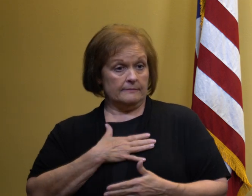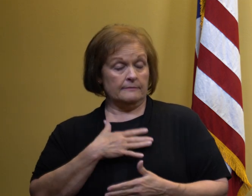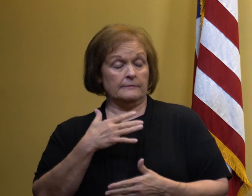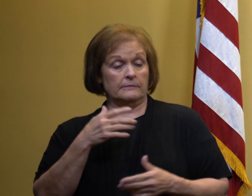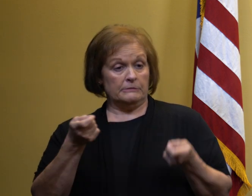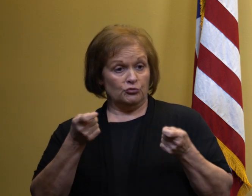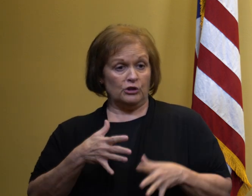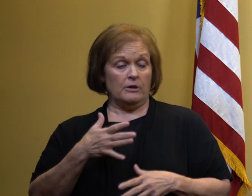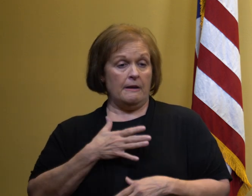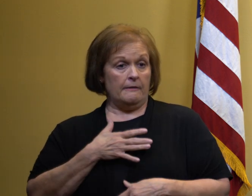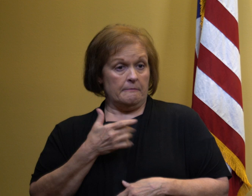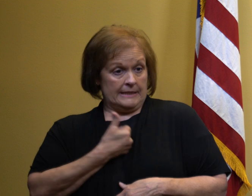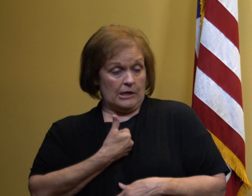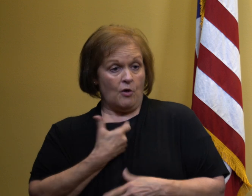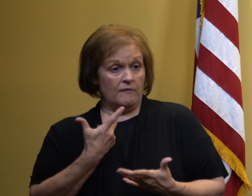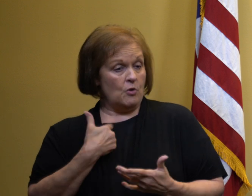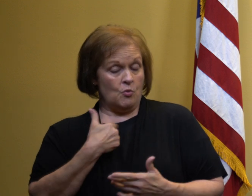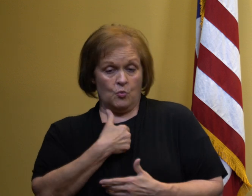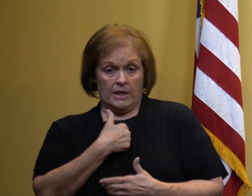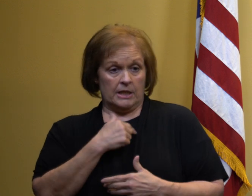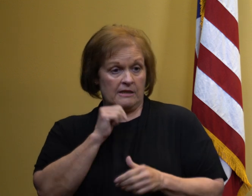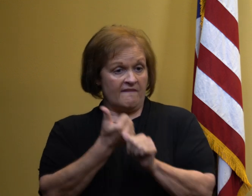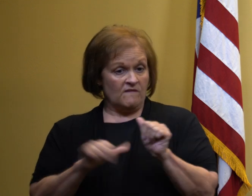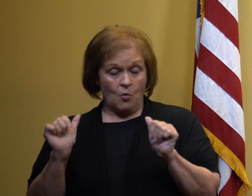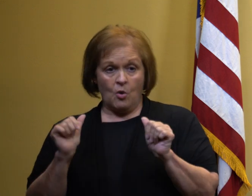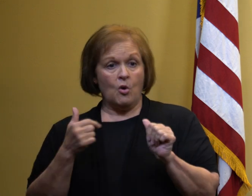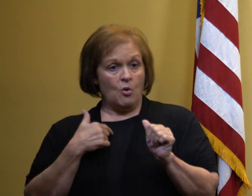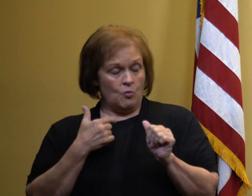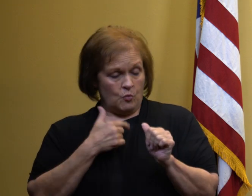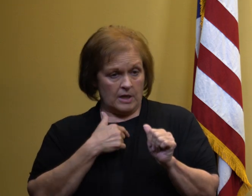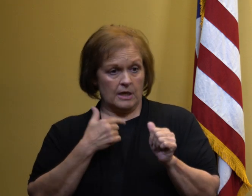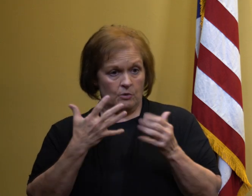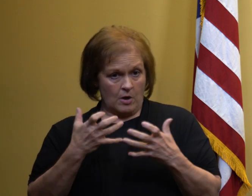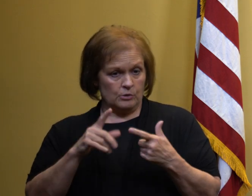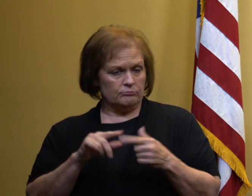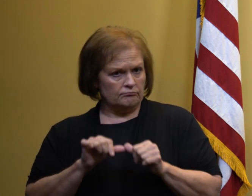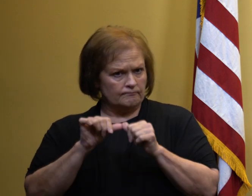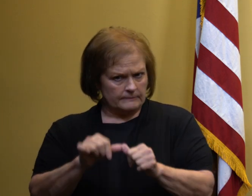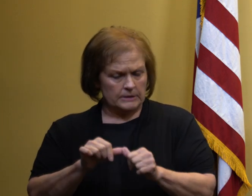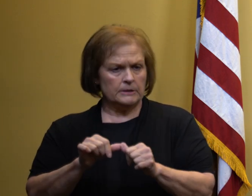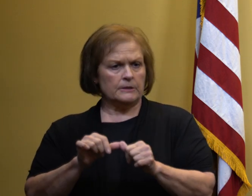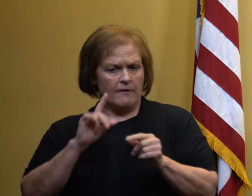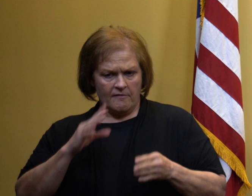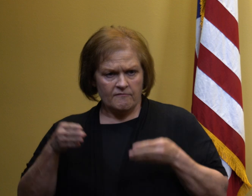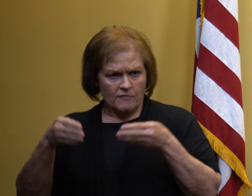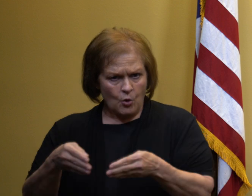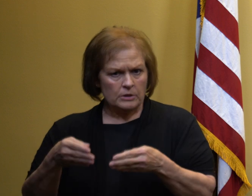we do not shy away from challenges. We face them to fix them, but in a concerted effort that focuses